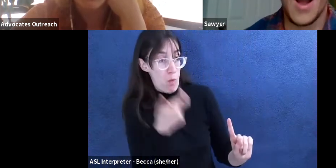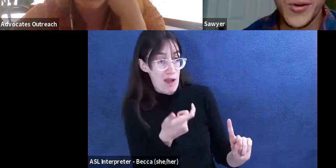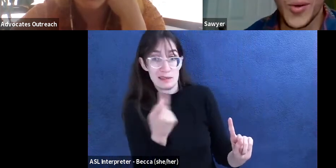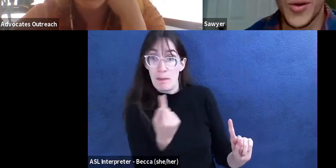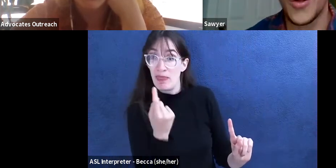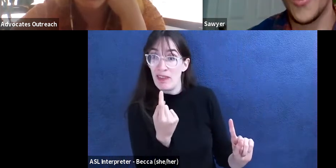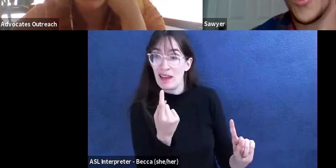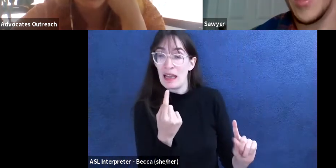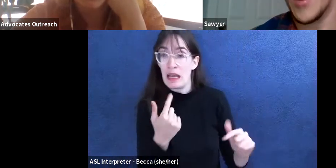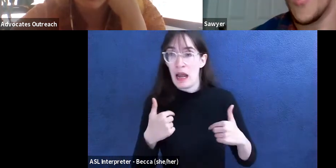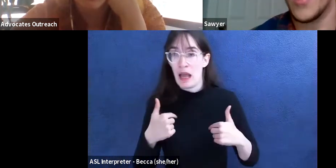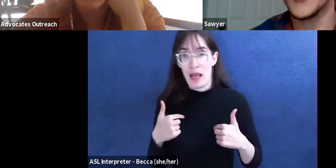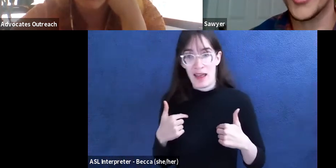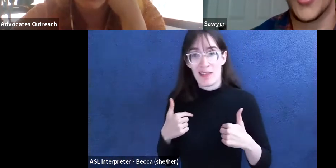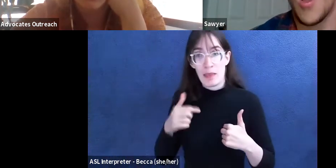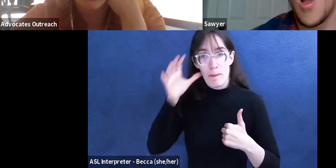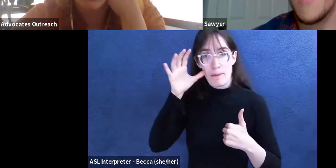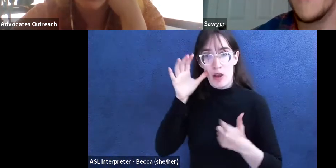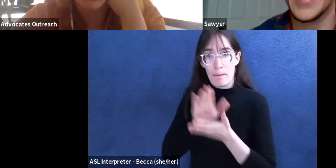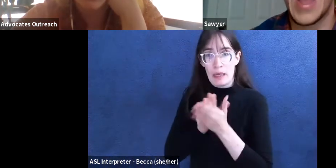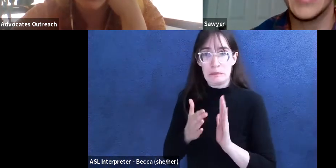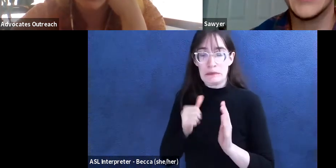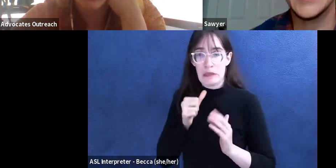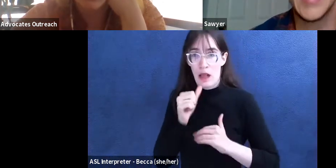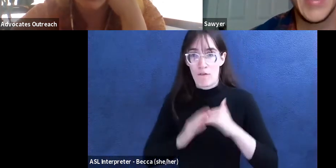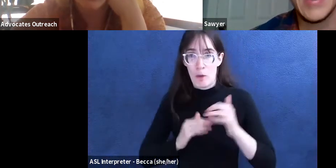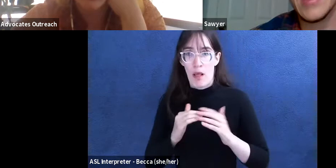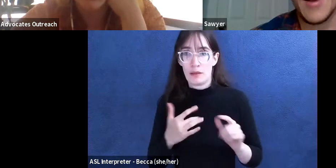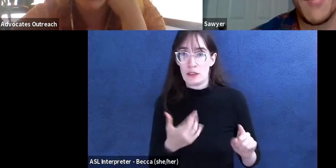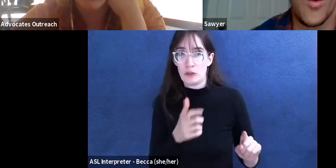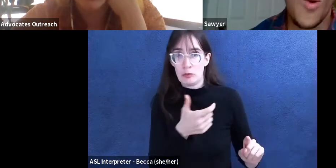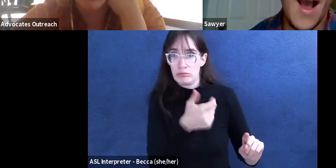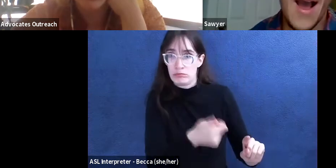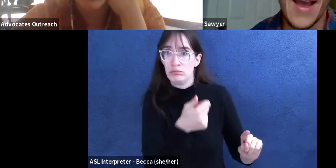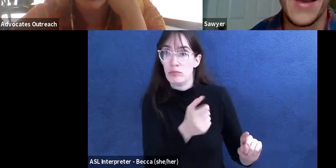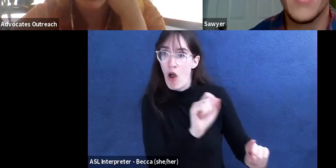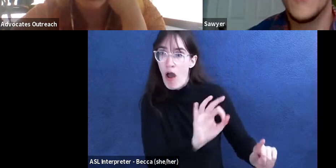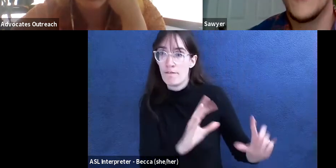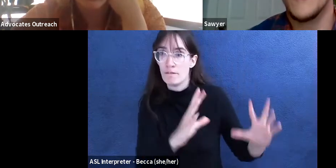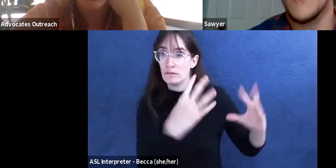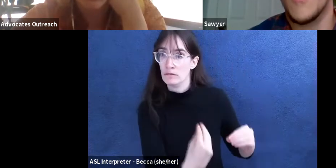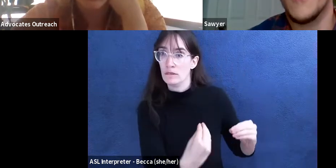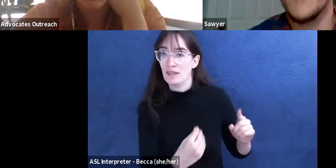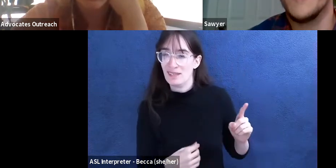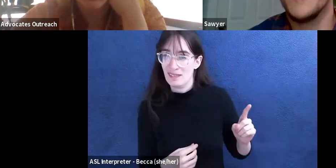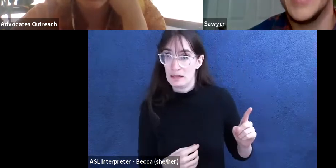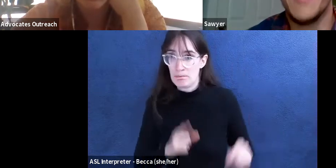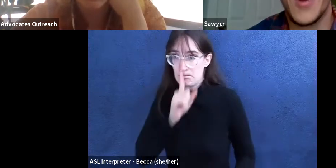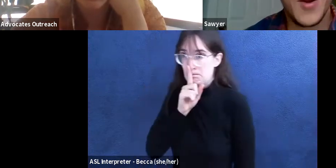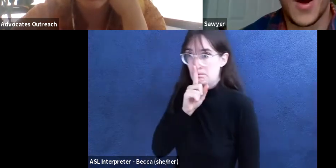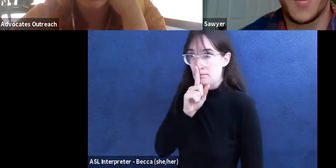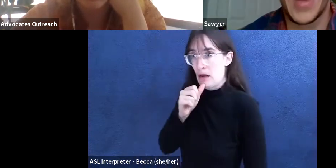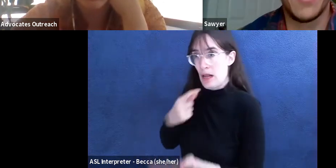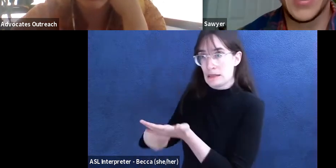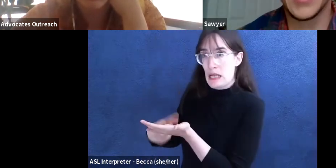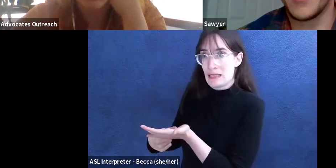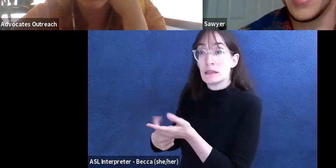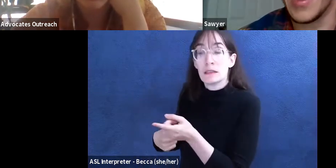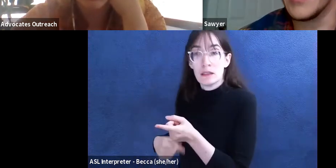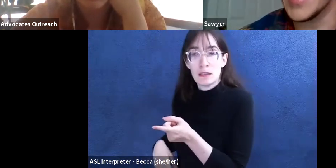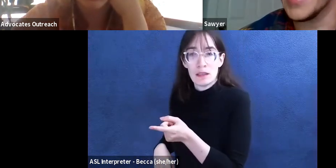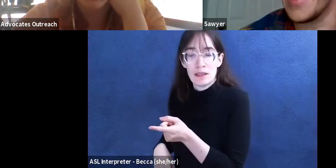with my own kids, finding the right words for things. Sometimes, you know, it might not feel like it comes